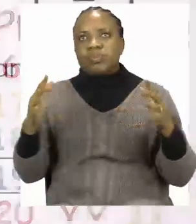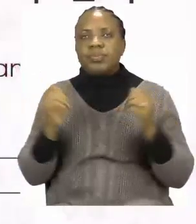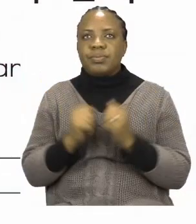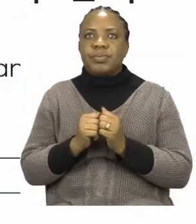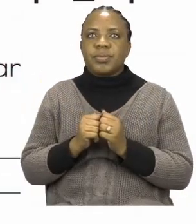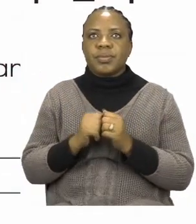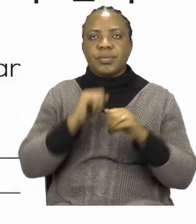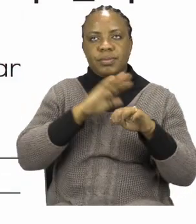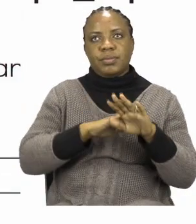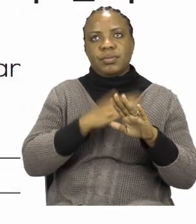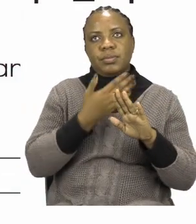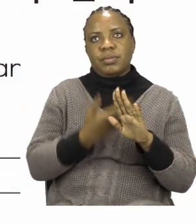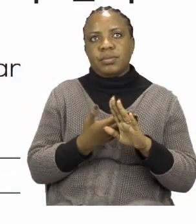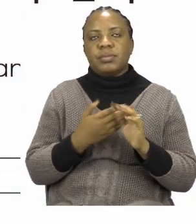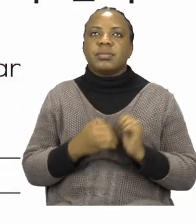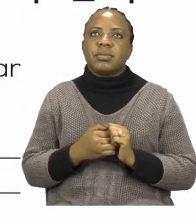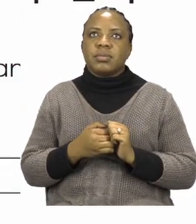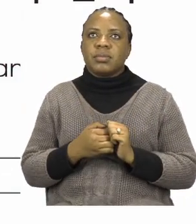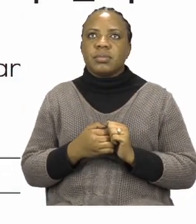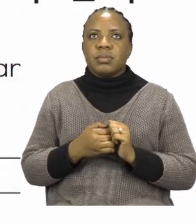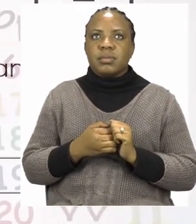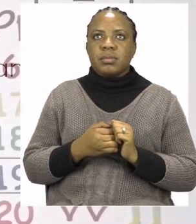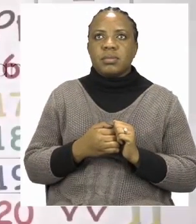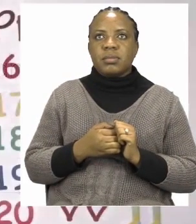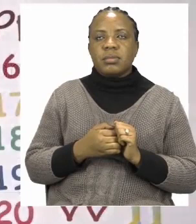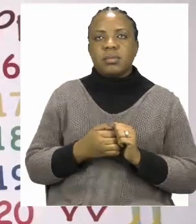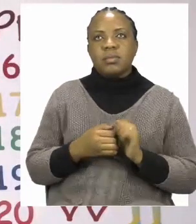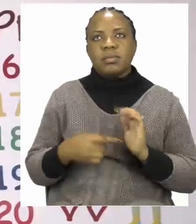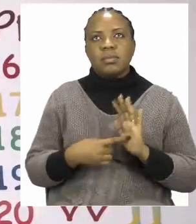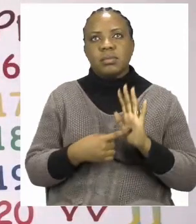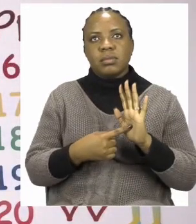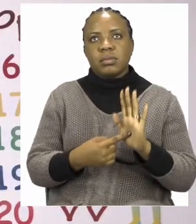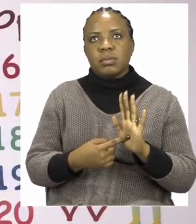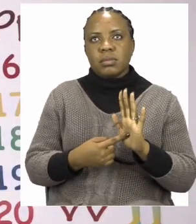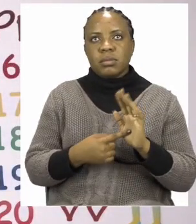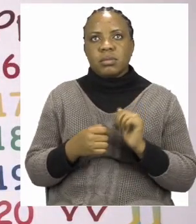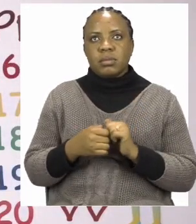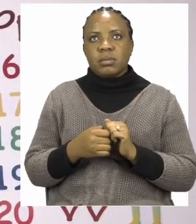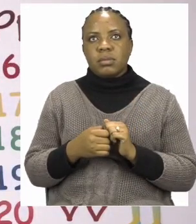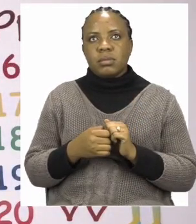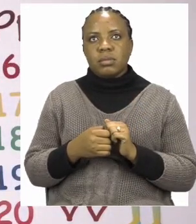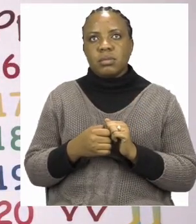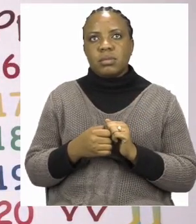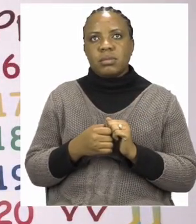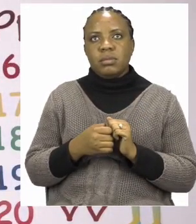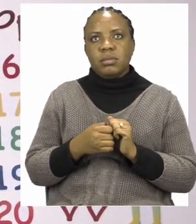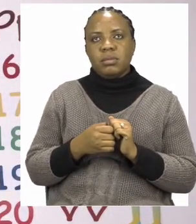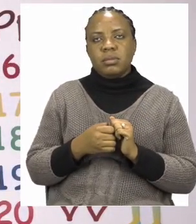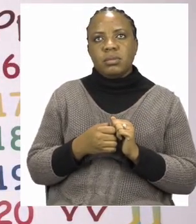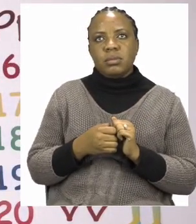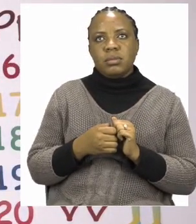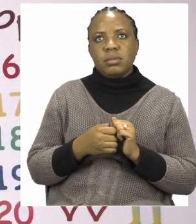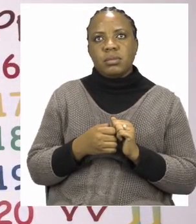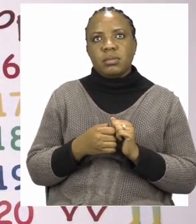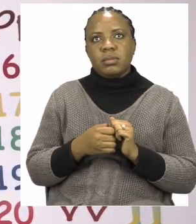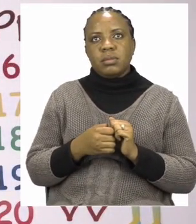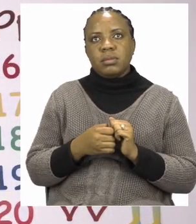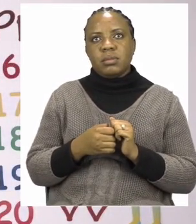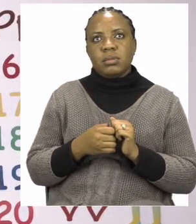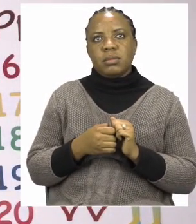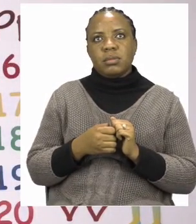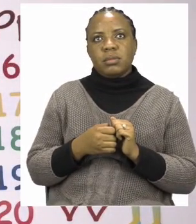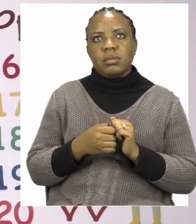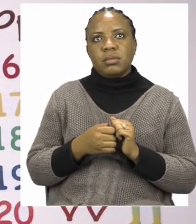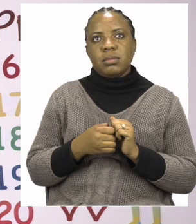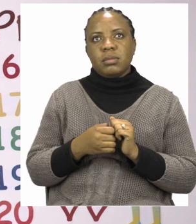the example is the same as the one I have on the board. So, we're going to do both of them for the first one and for